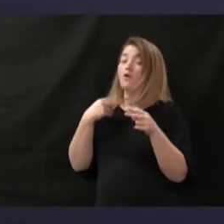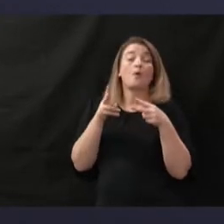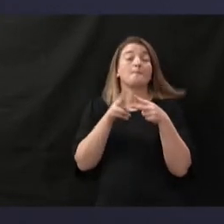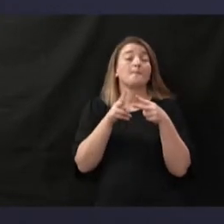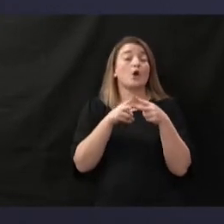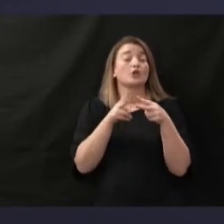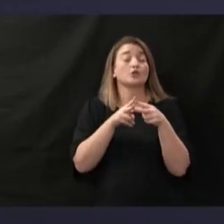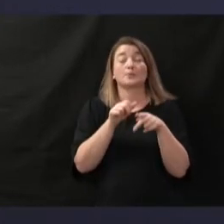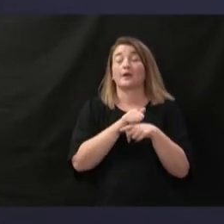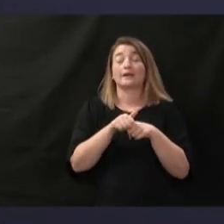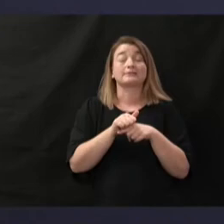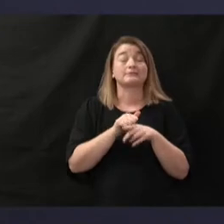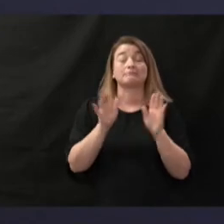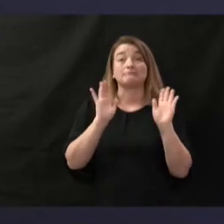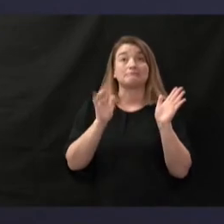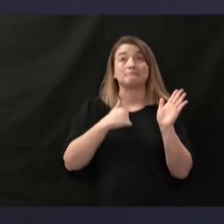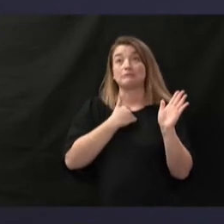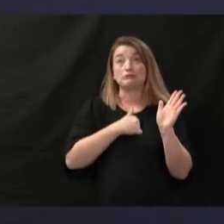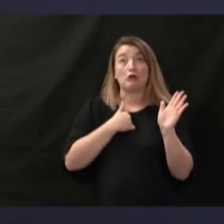Oh, we're doing a partner part. Sorry.